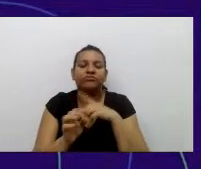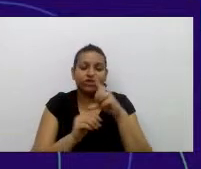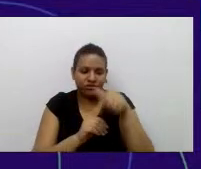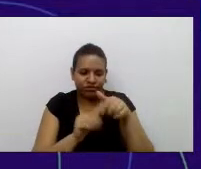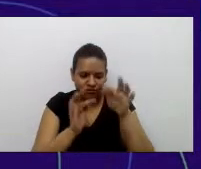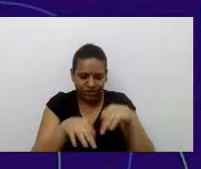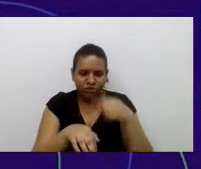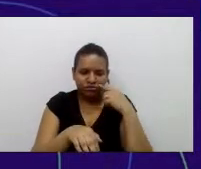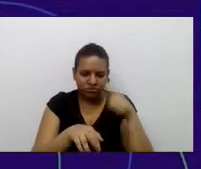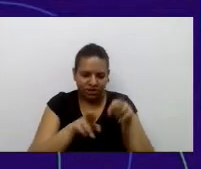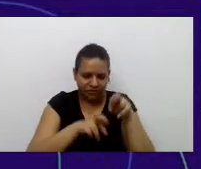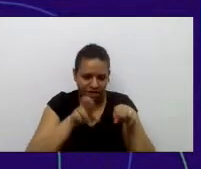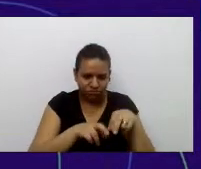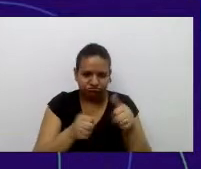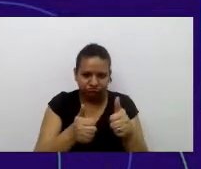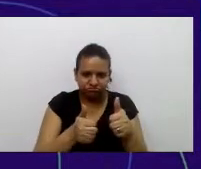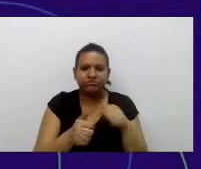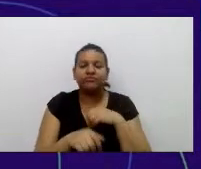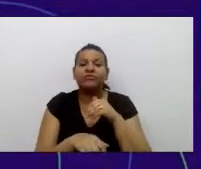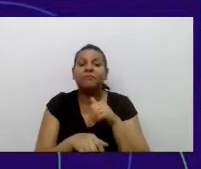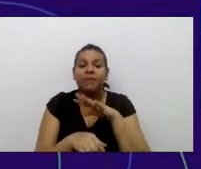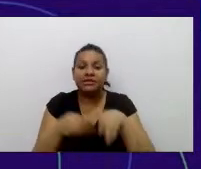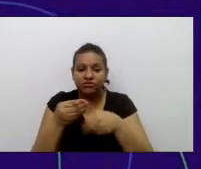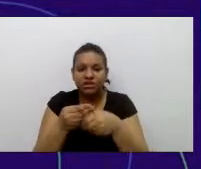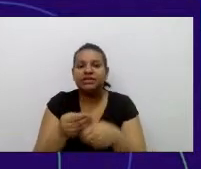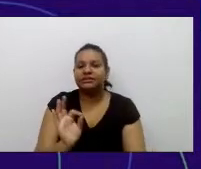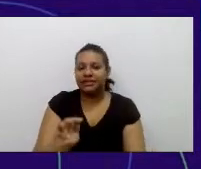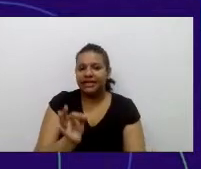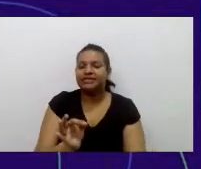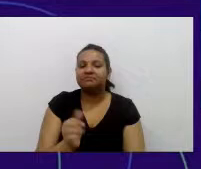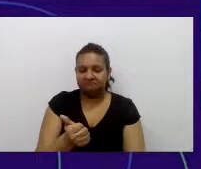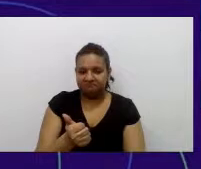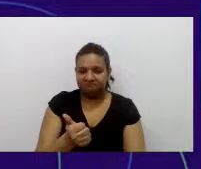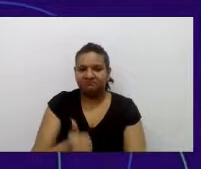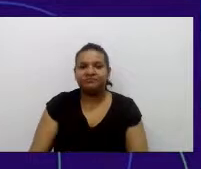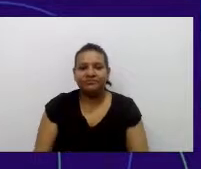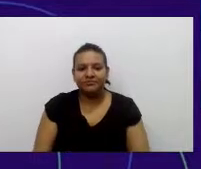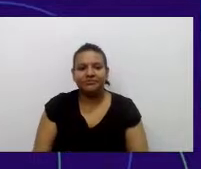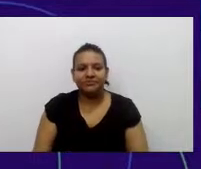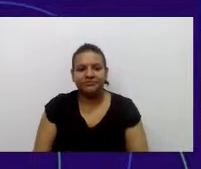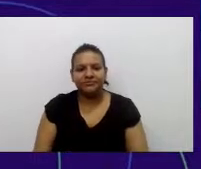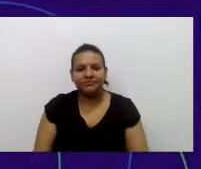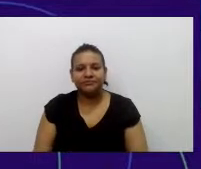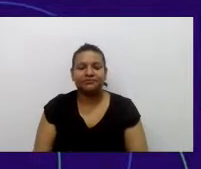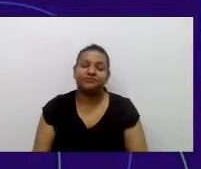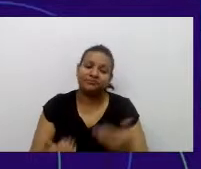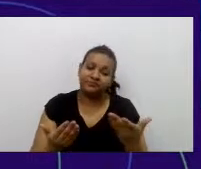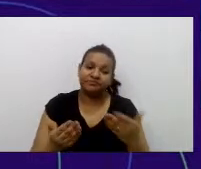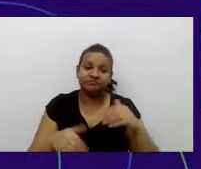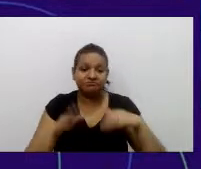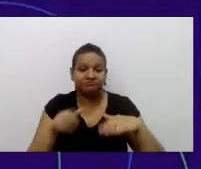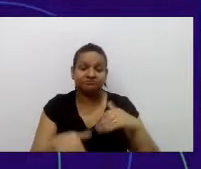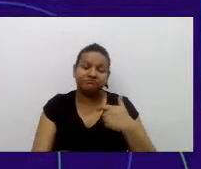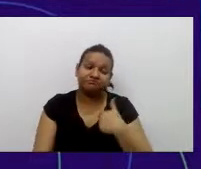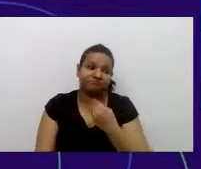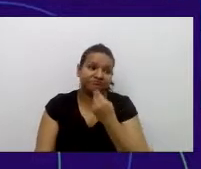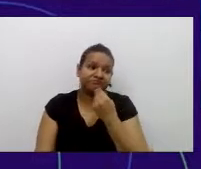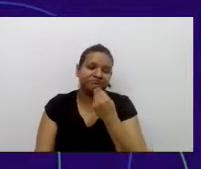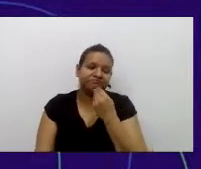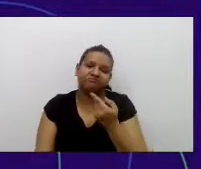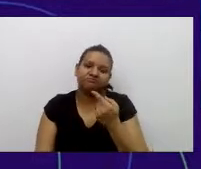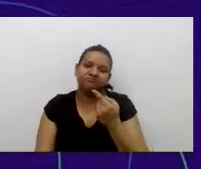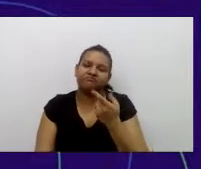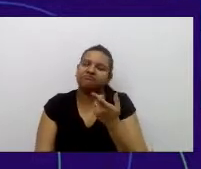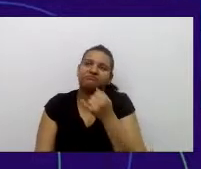Absolutely, right? So maybe here I would come up with an example essay that they could look at that was not necessarily